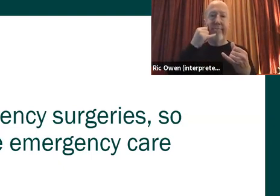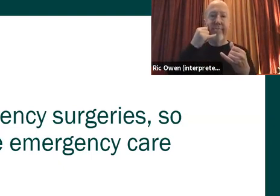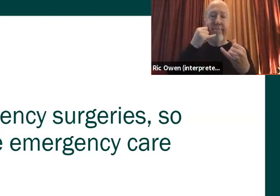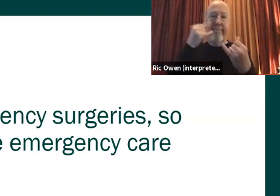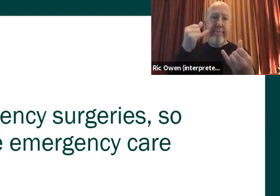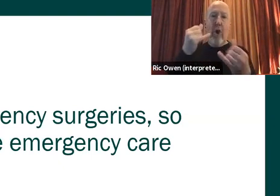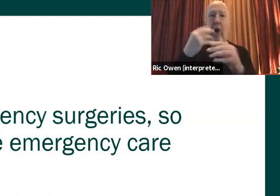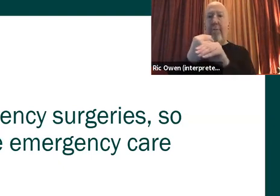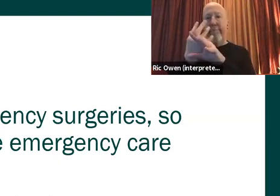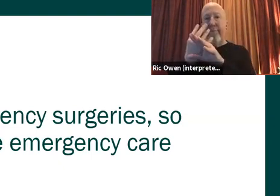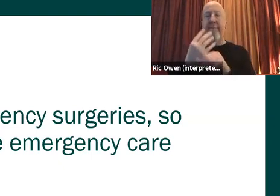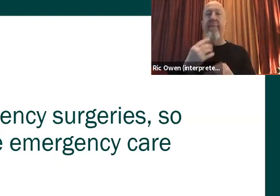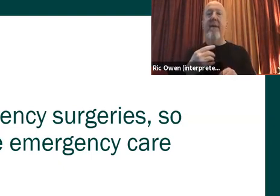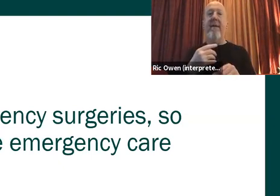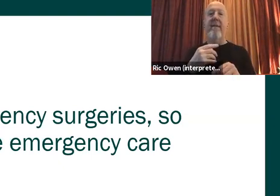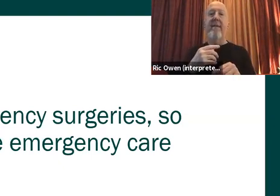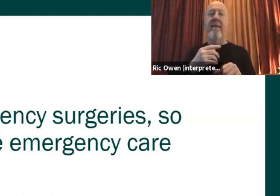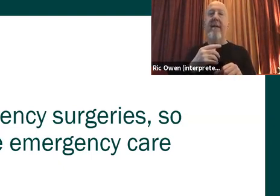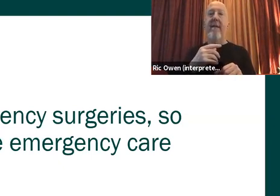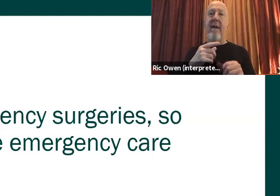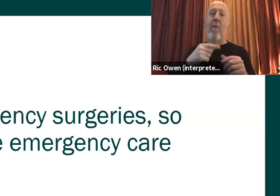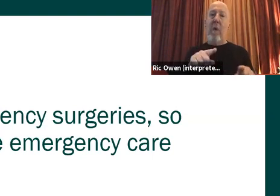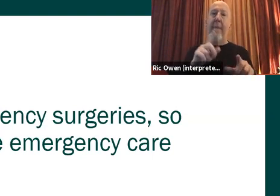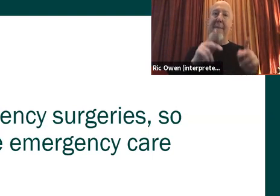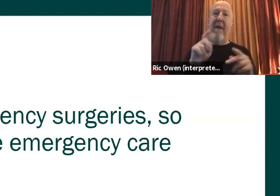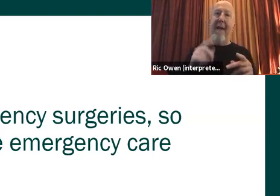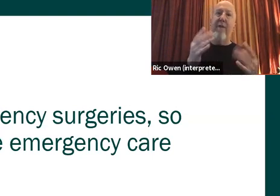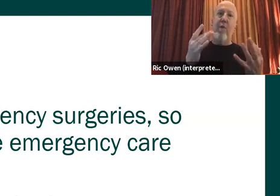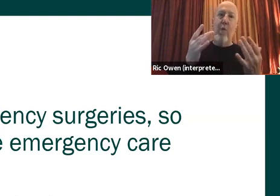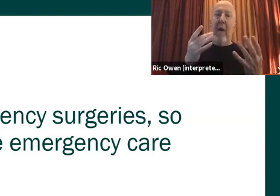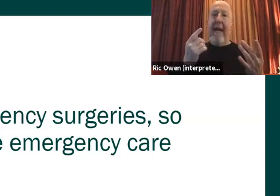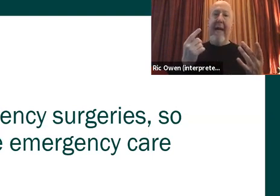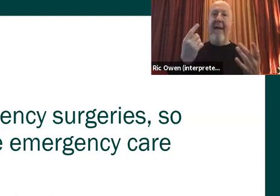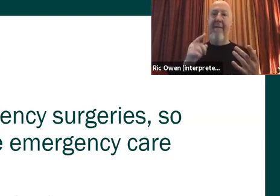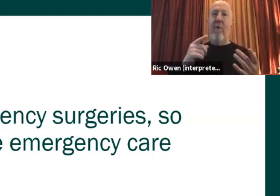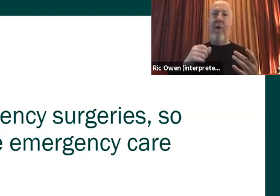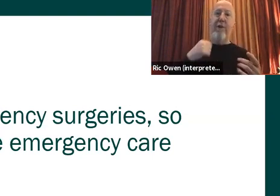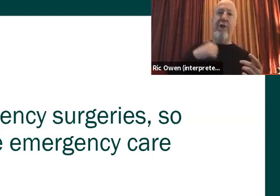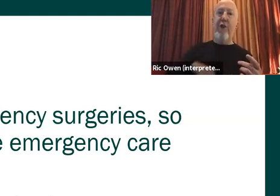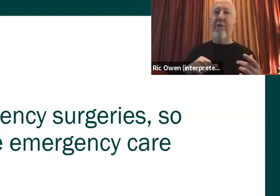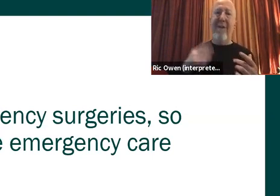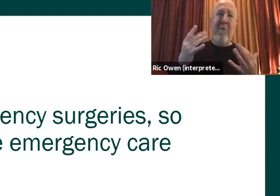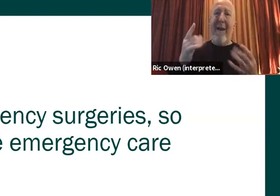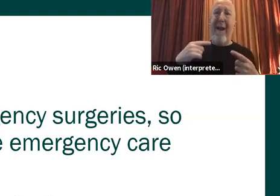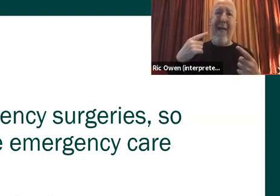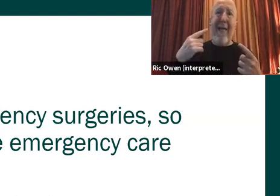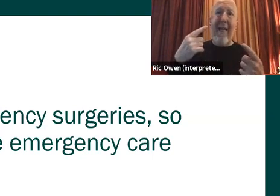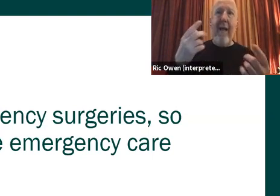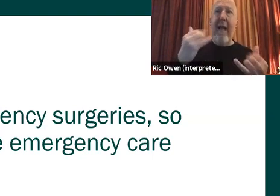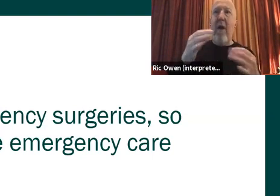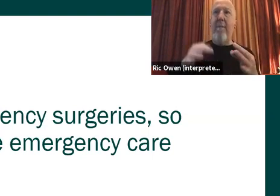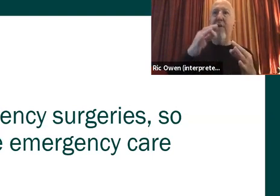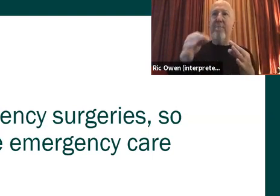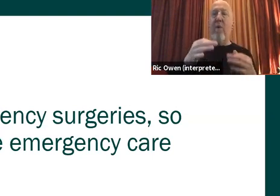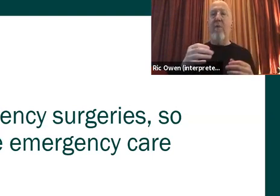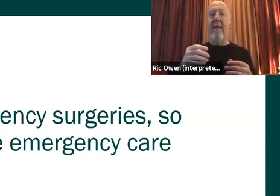to wait longer for these procedures that they've been waiting a long time for, and you know, causing